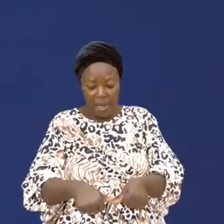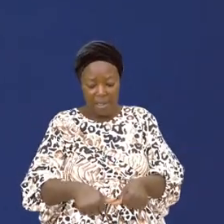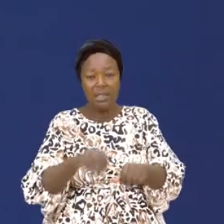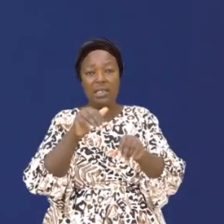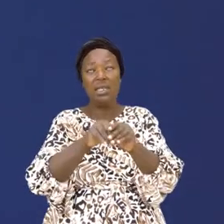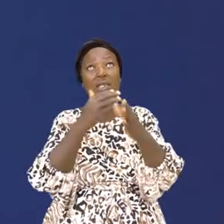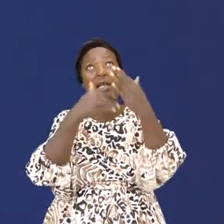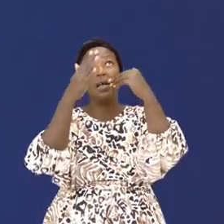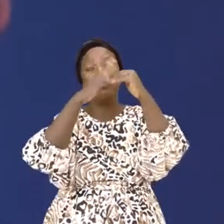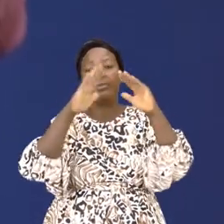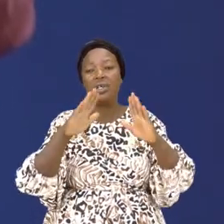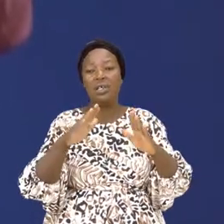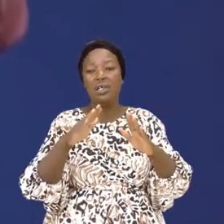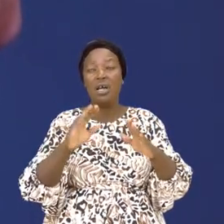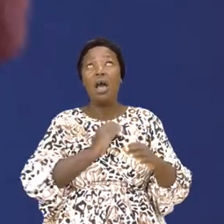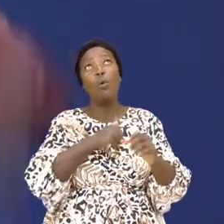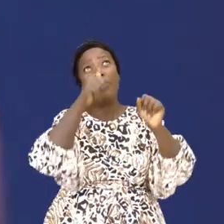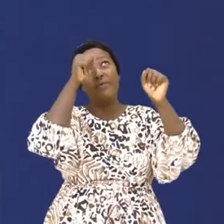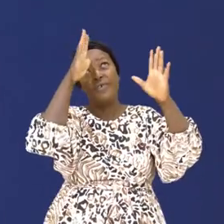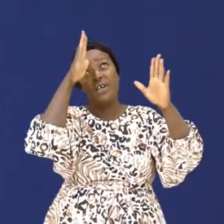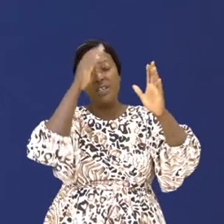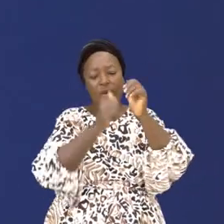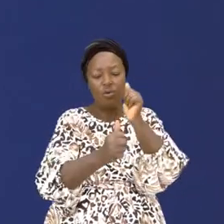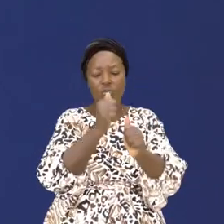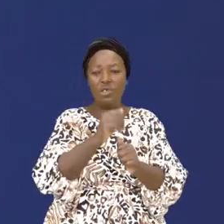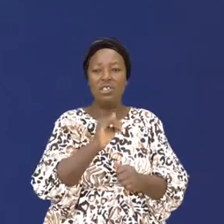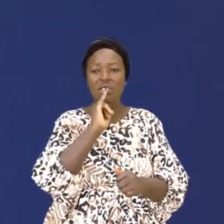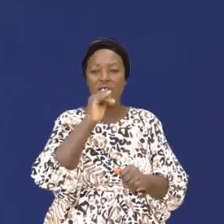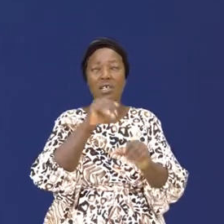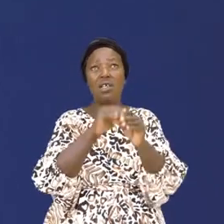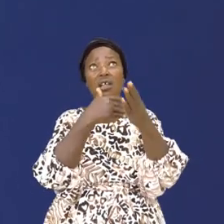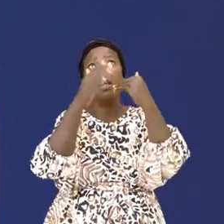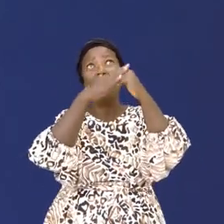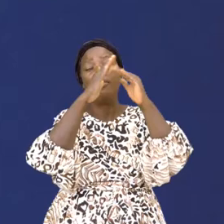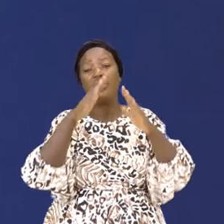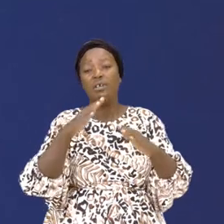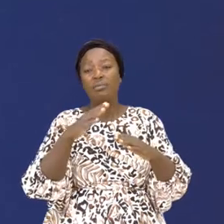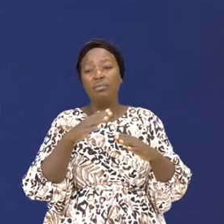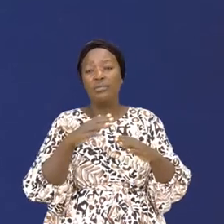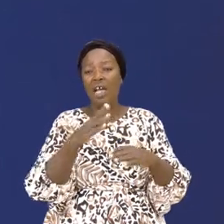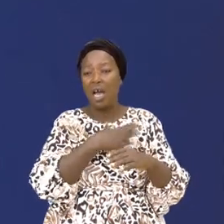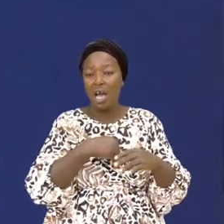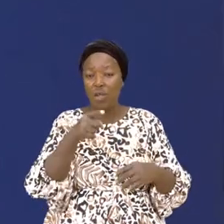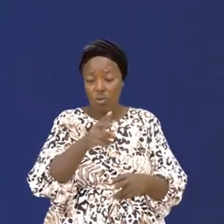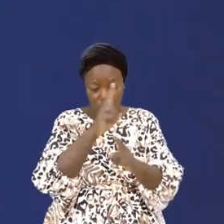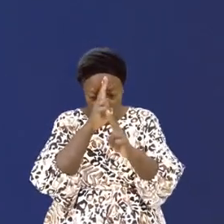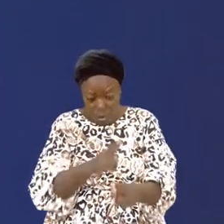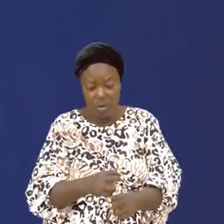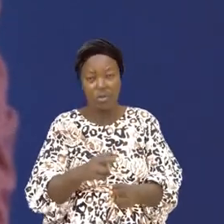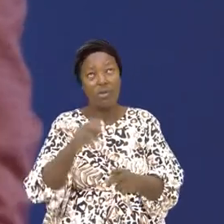heaven, a Father which art in heaven, and you honor his